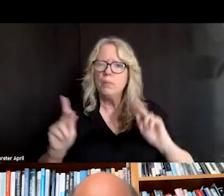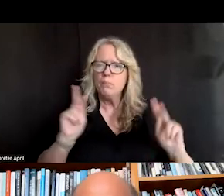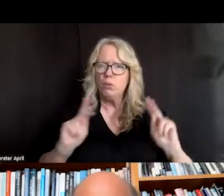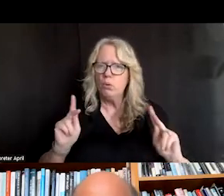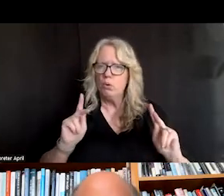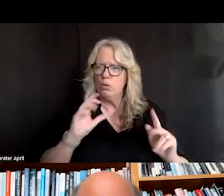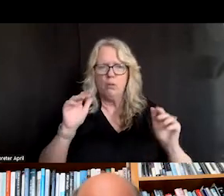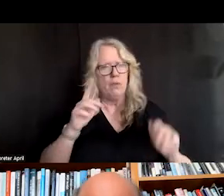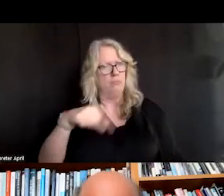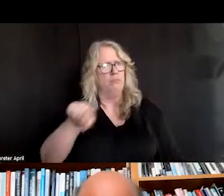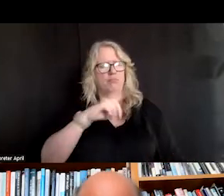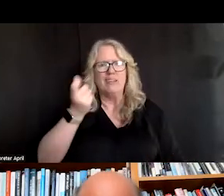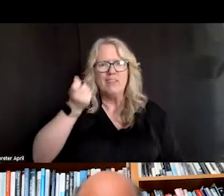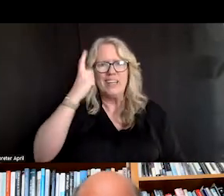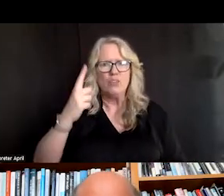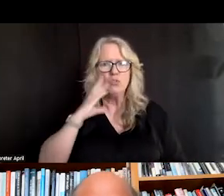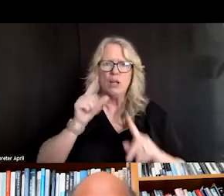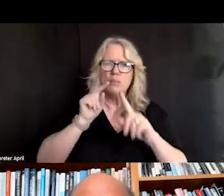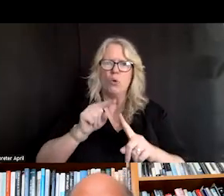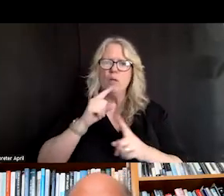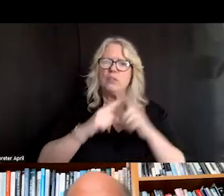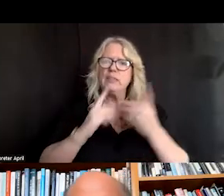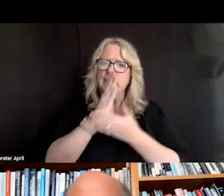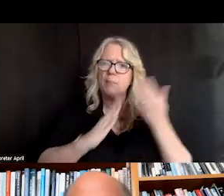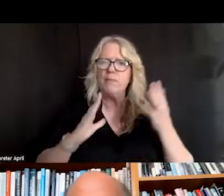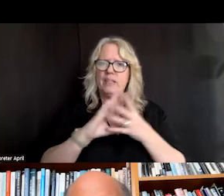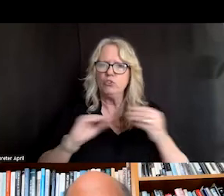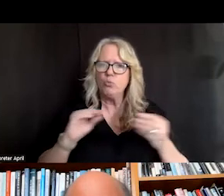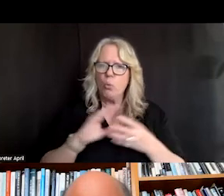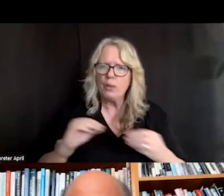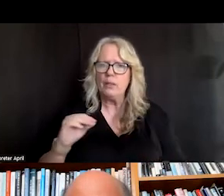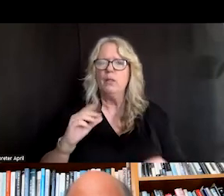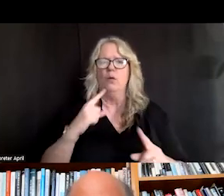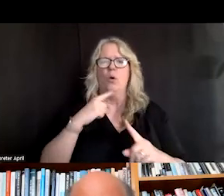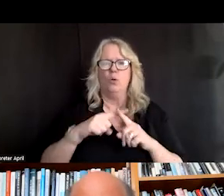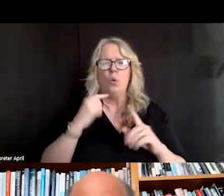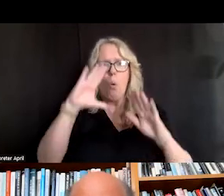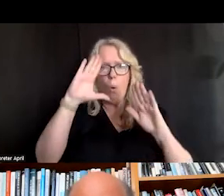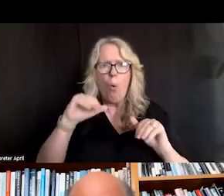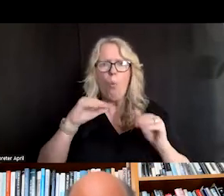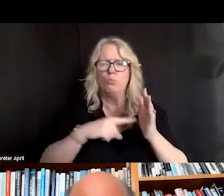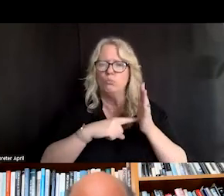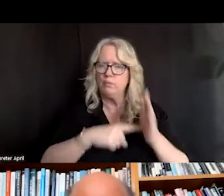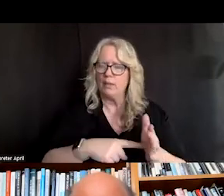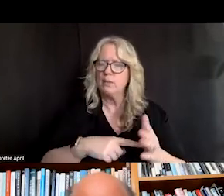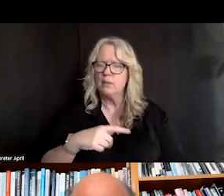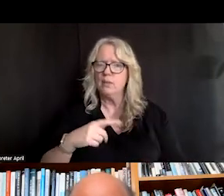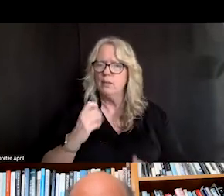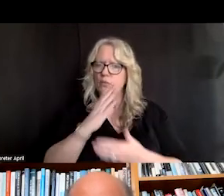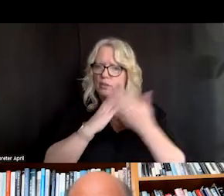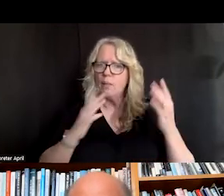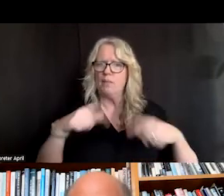them understand the poignancy of some of these stories, and also the hope reflected in some of these